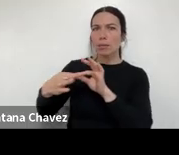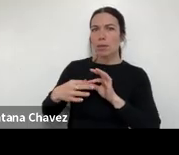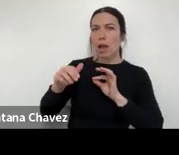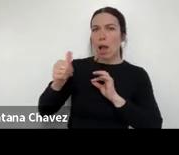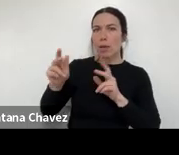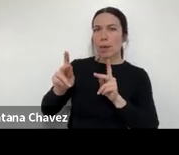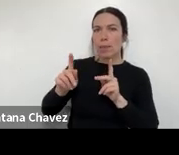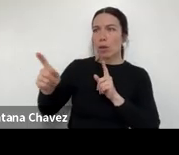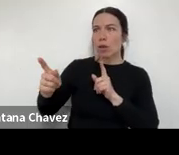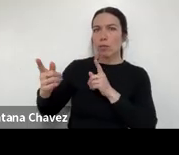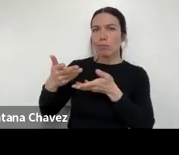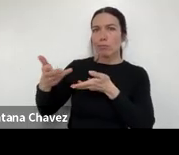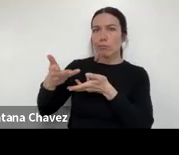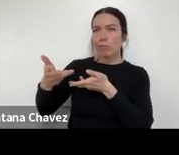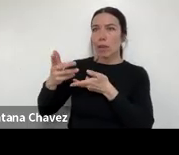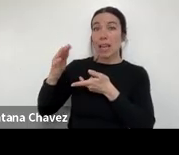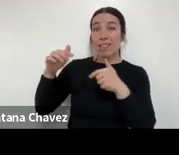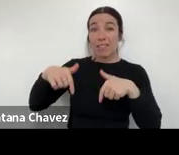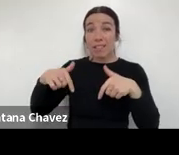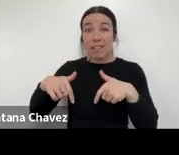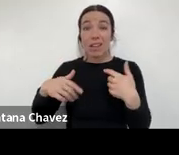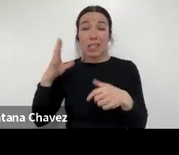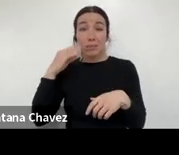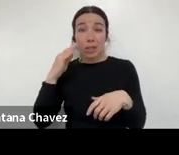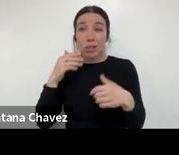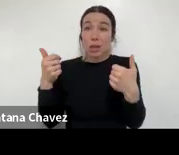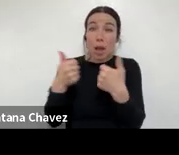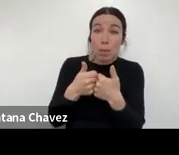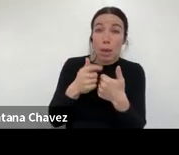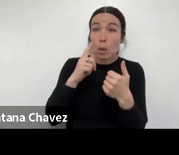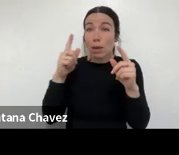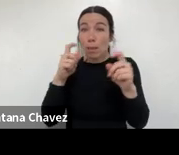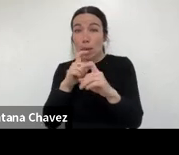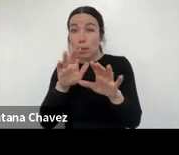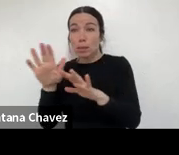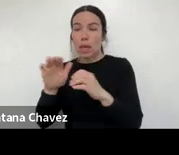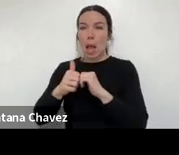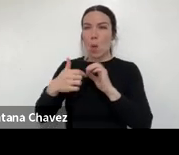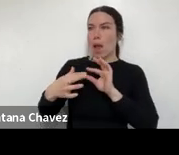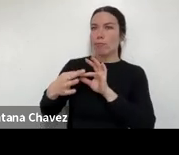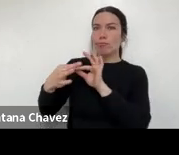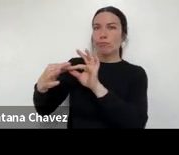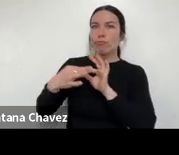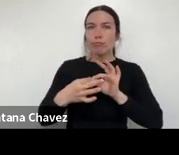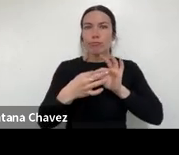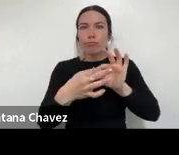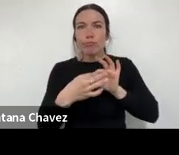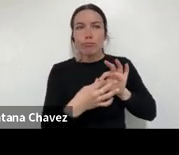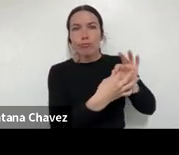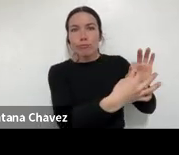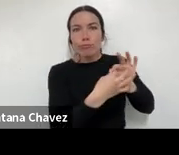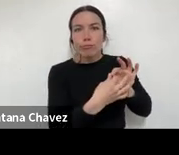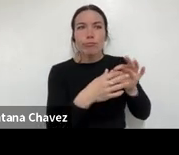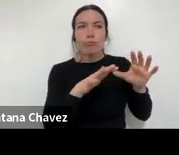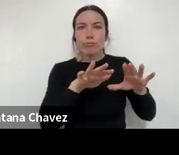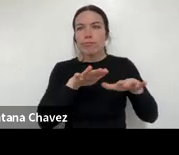I'm in a potentially complicated or slightly challenging situation. So that side of the